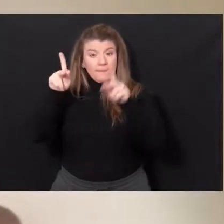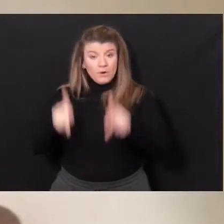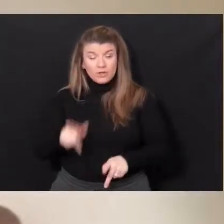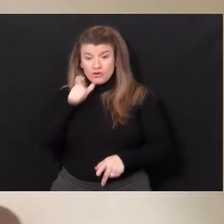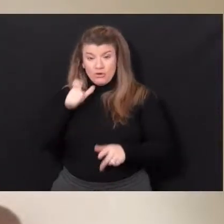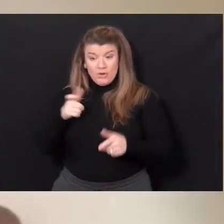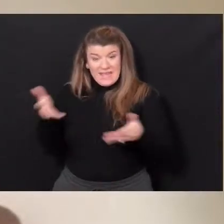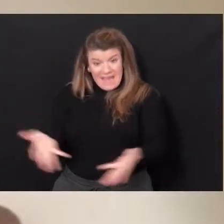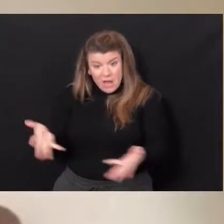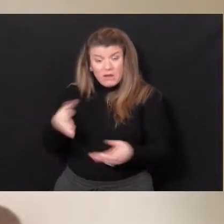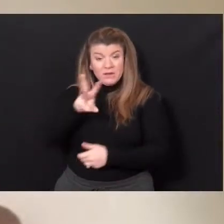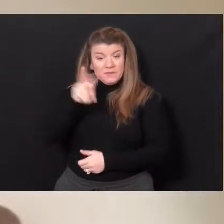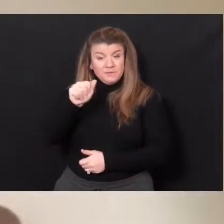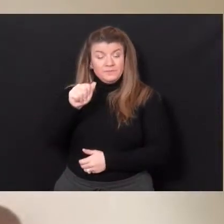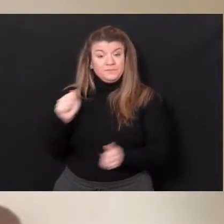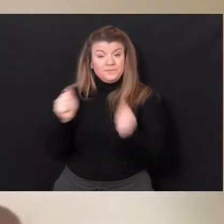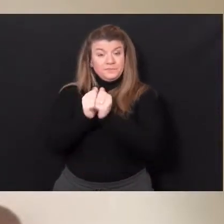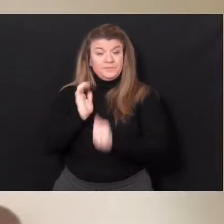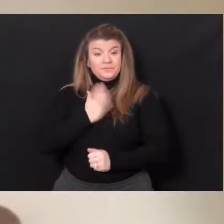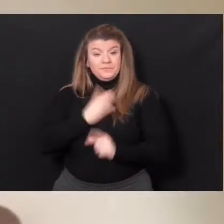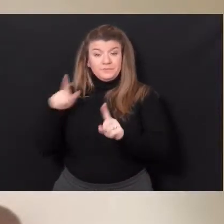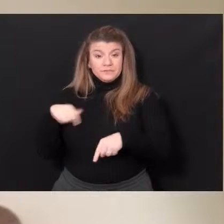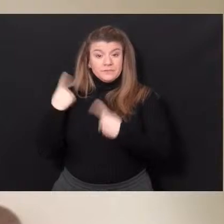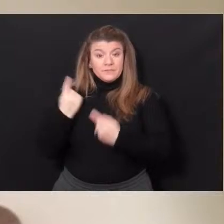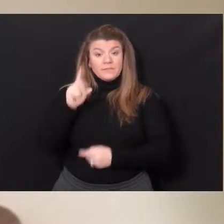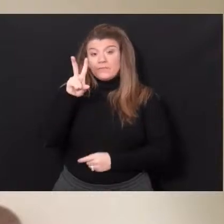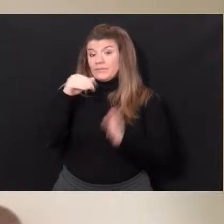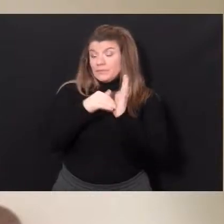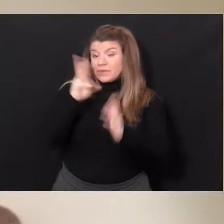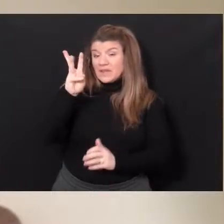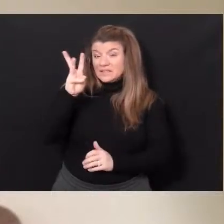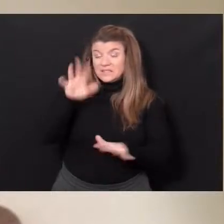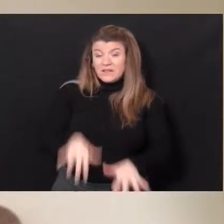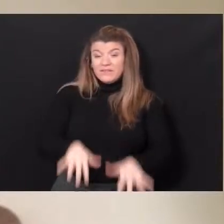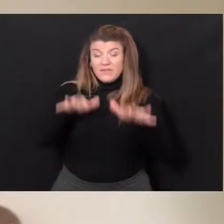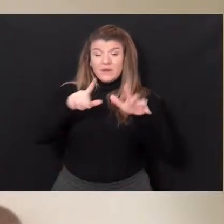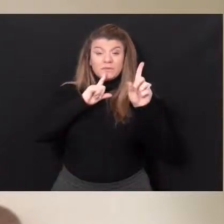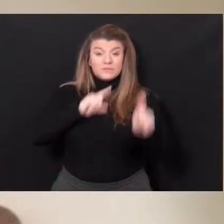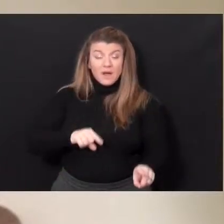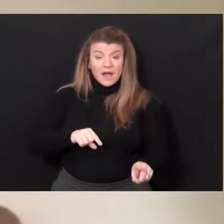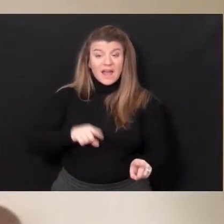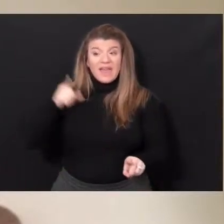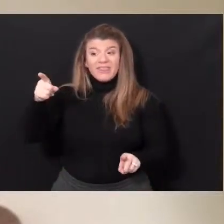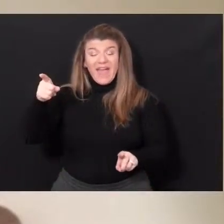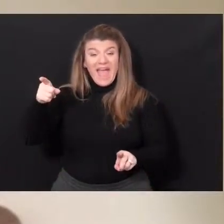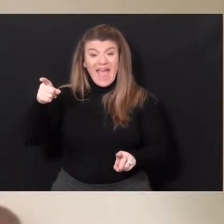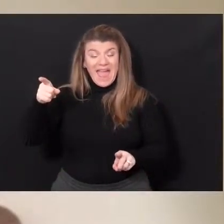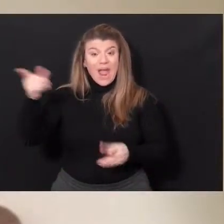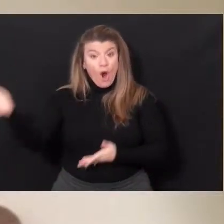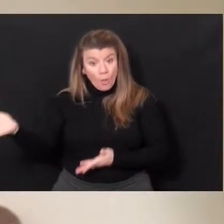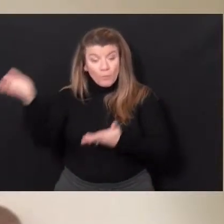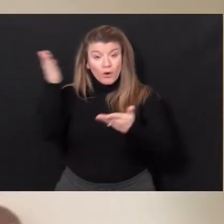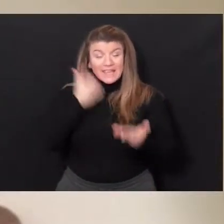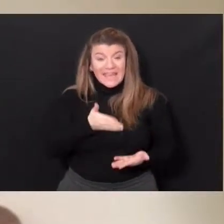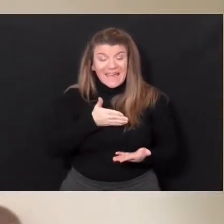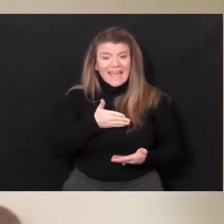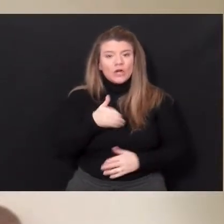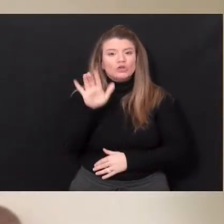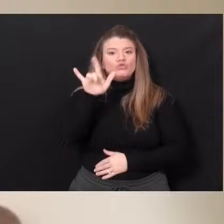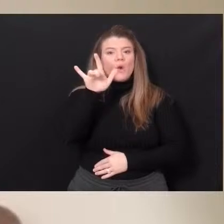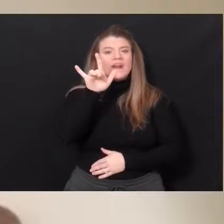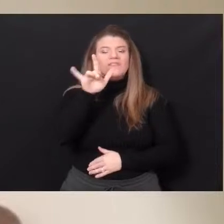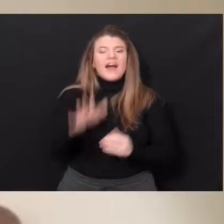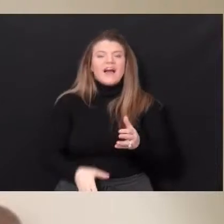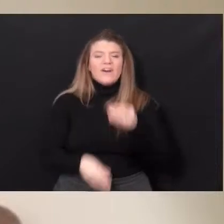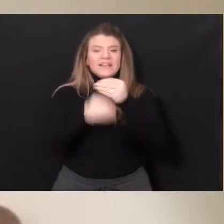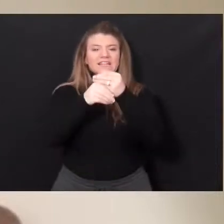West Virginia, has been with us through the 2016 flood response, is bringing in 25 additional